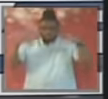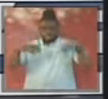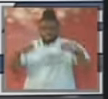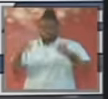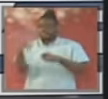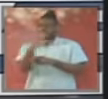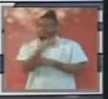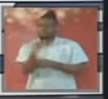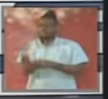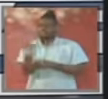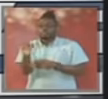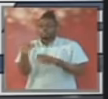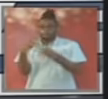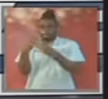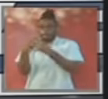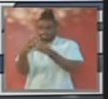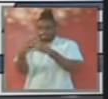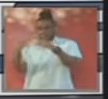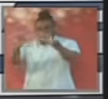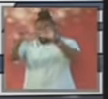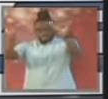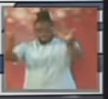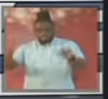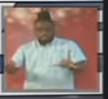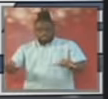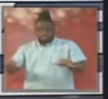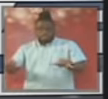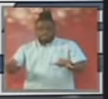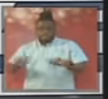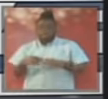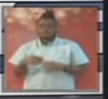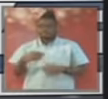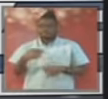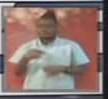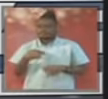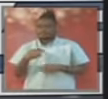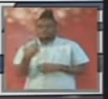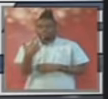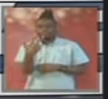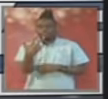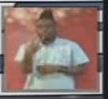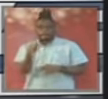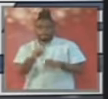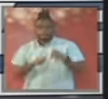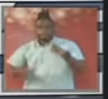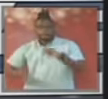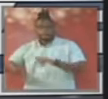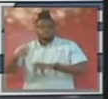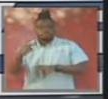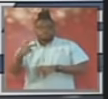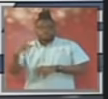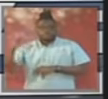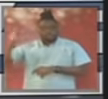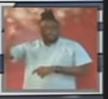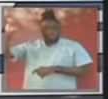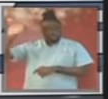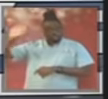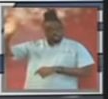prison system. There are 3 persons in the step-down facility at Tobago